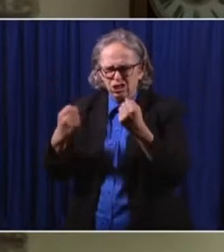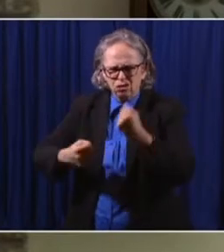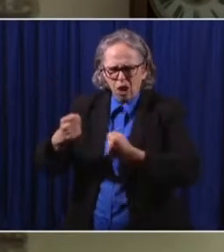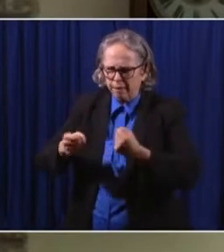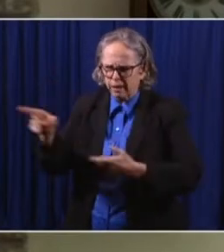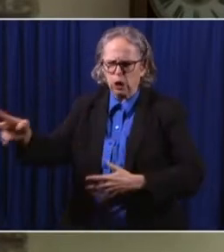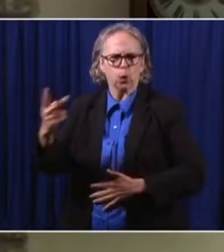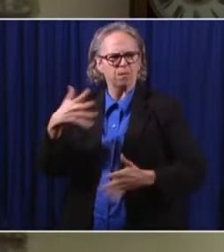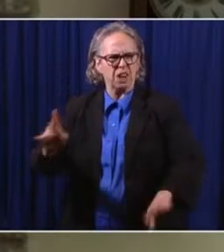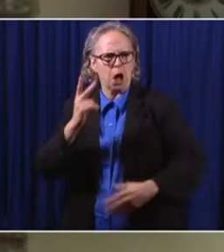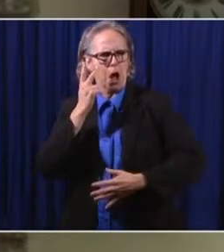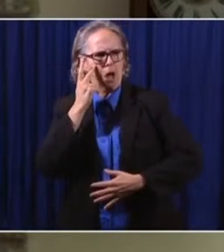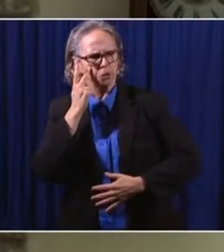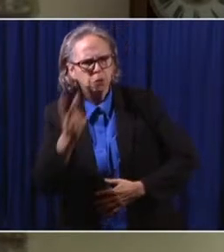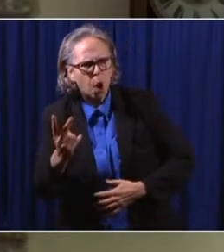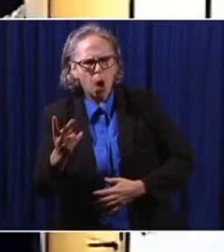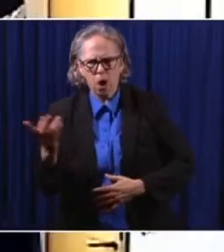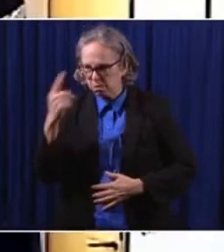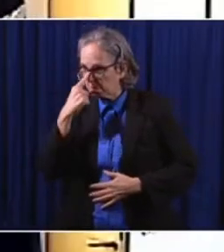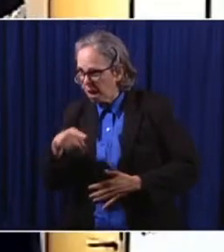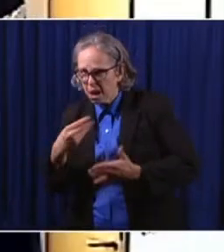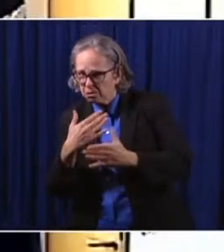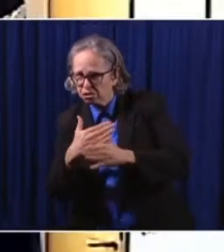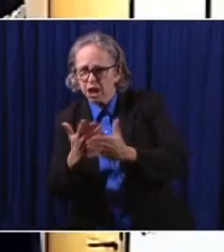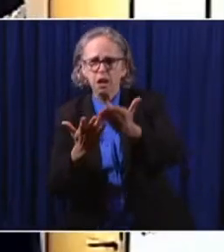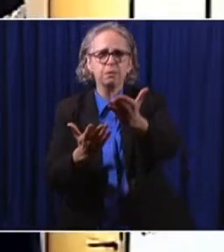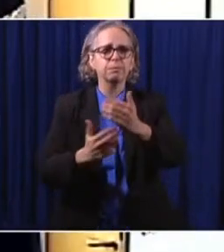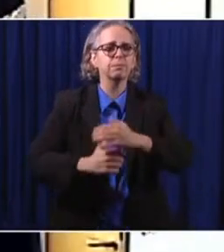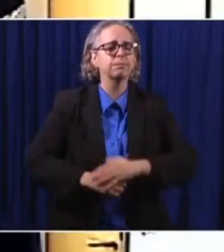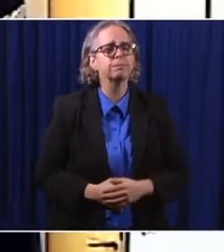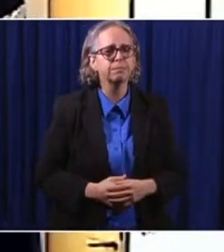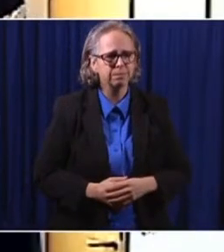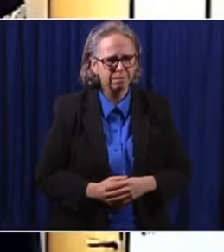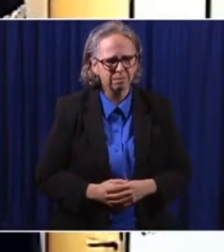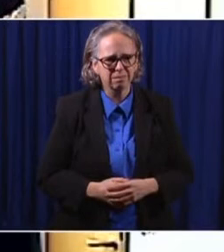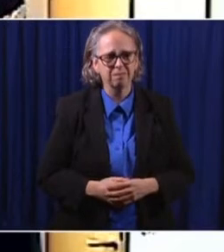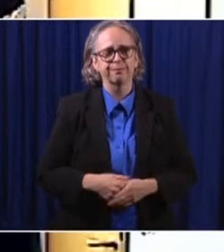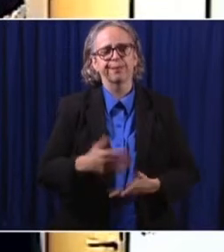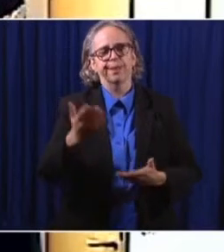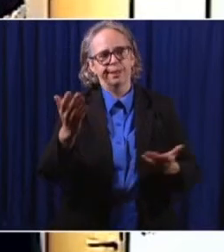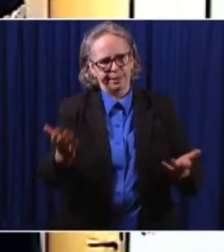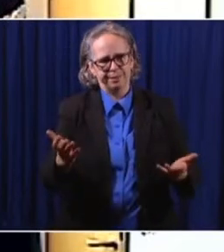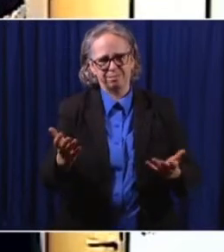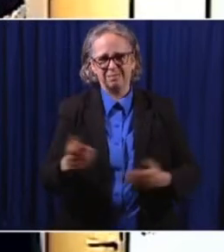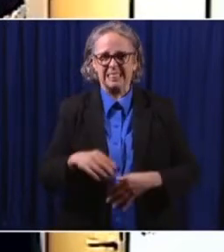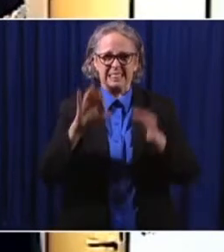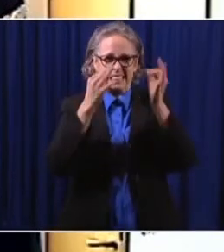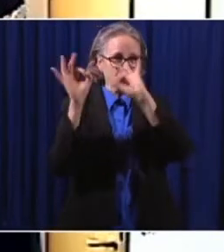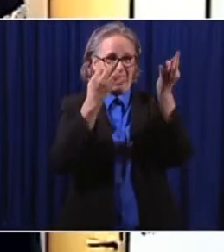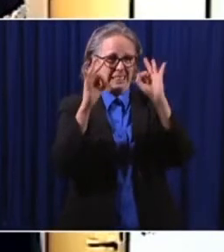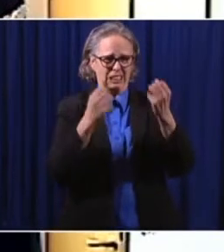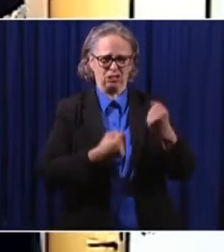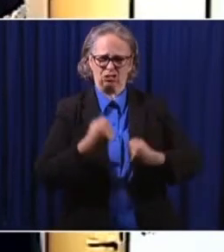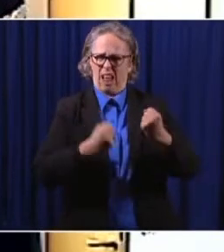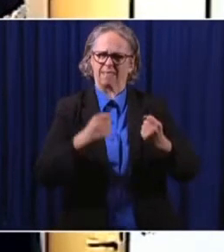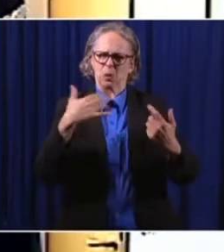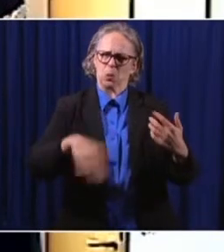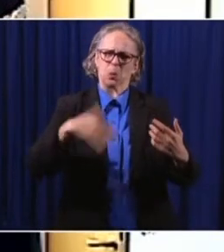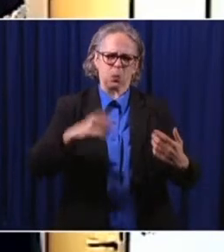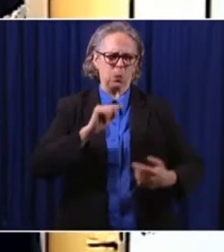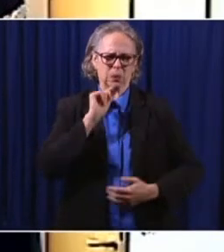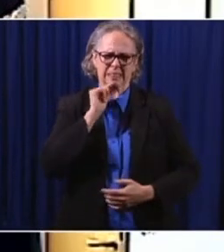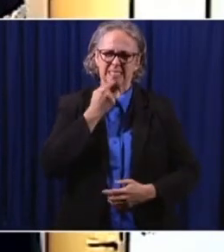roads. Well, current day, the offense of distracted driving is a secondary offense. So you have to